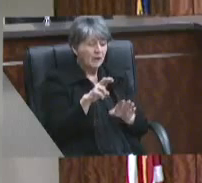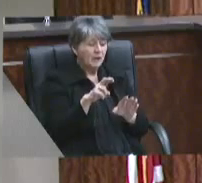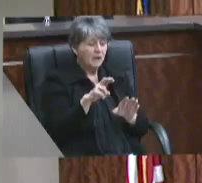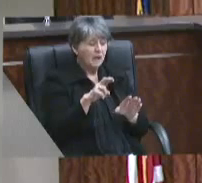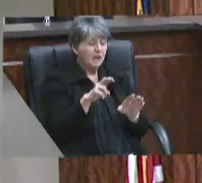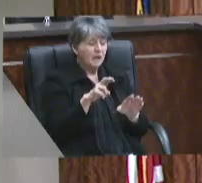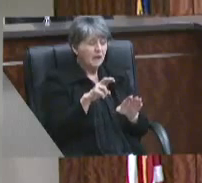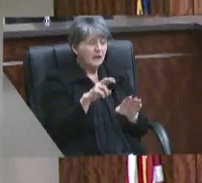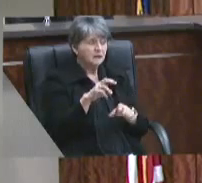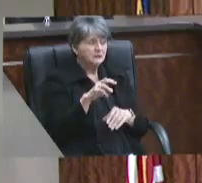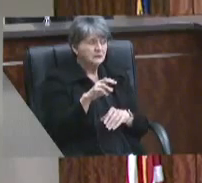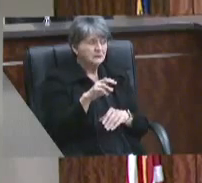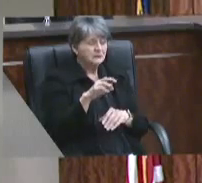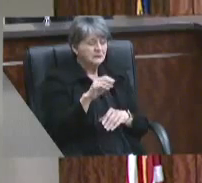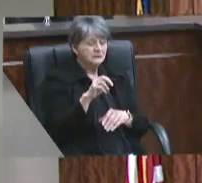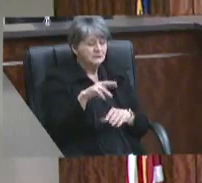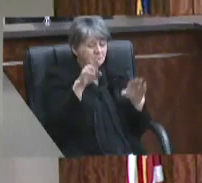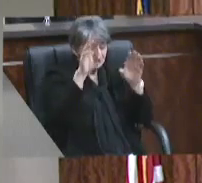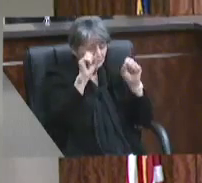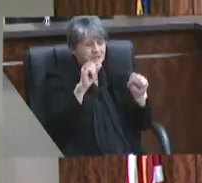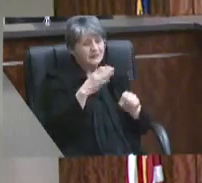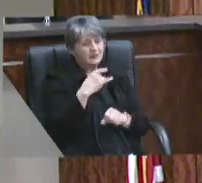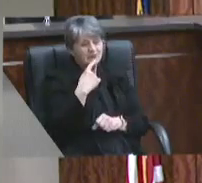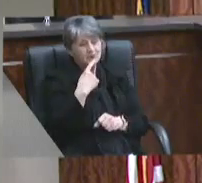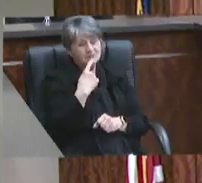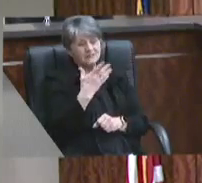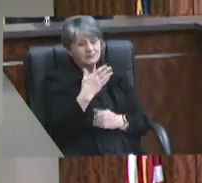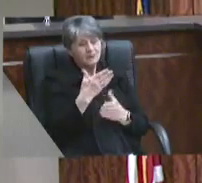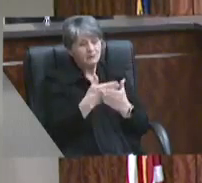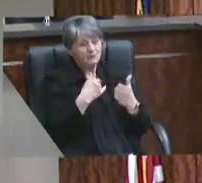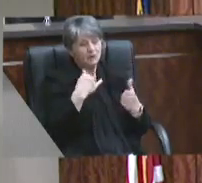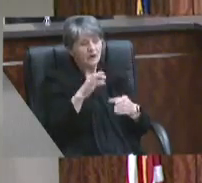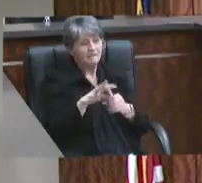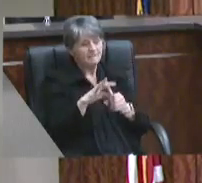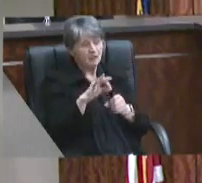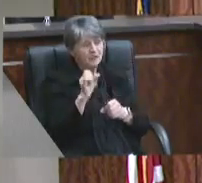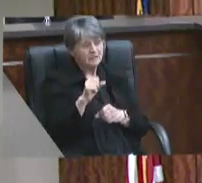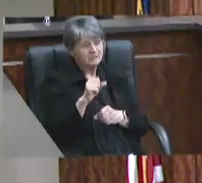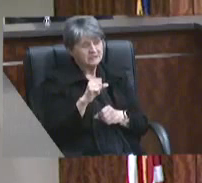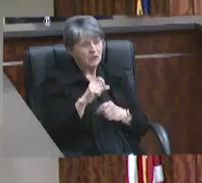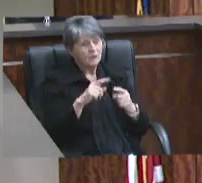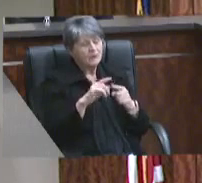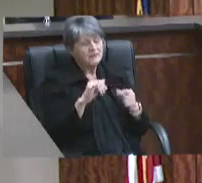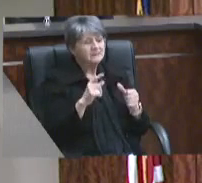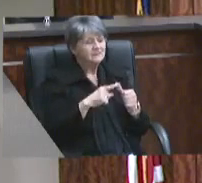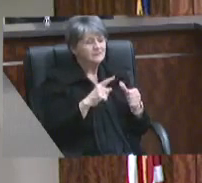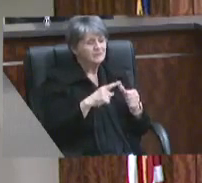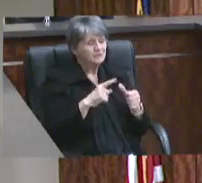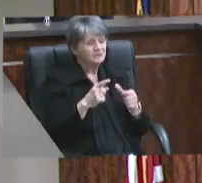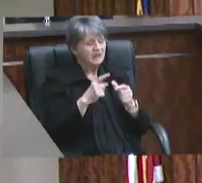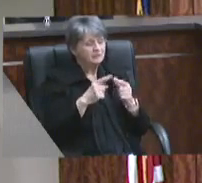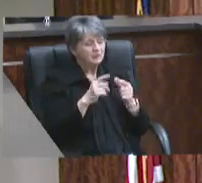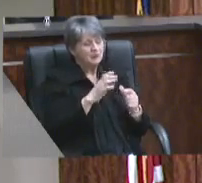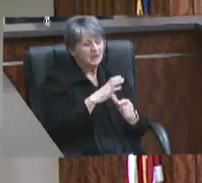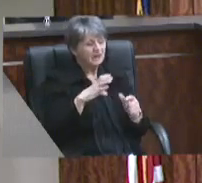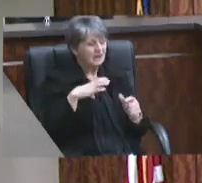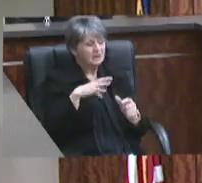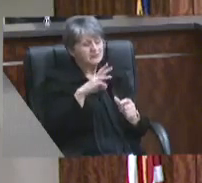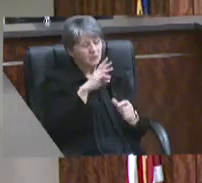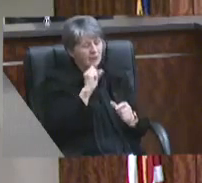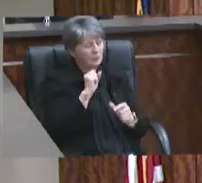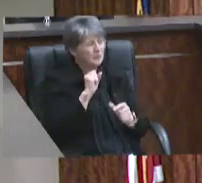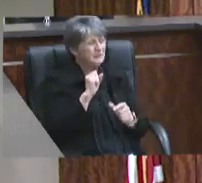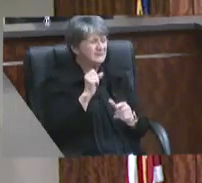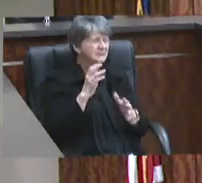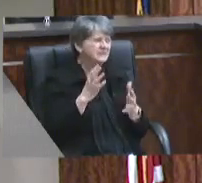like to just say something before I vote. Yes, please. Okay, when this first came before the council, I was adamant that,